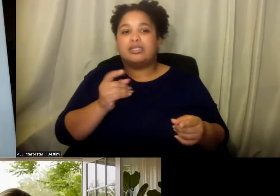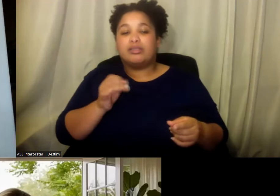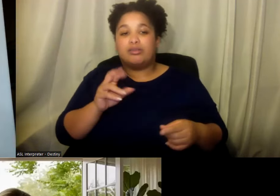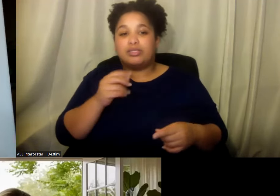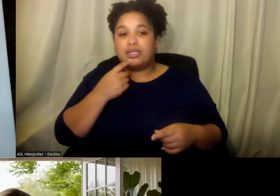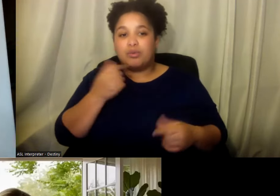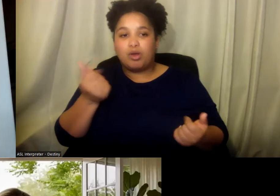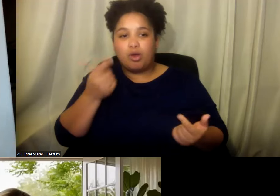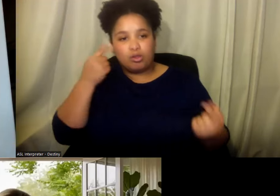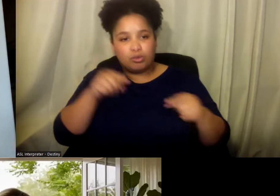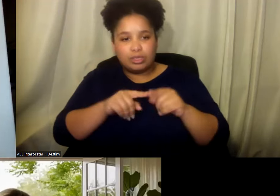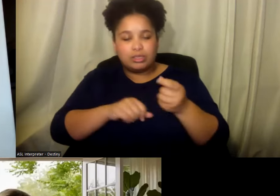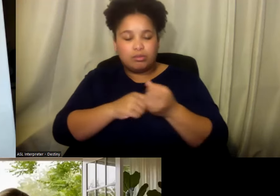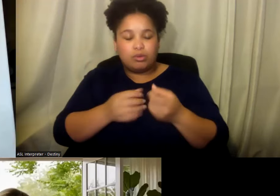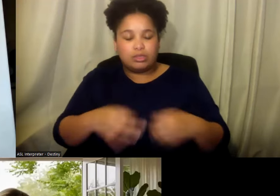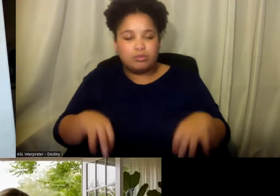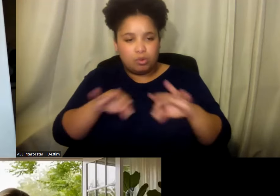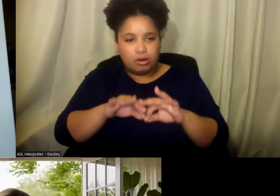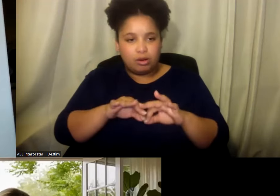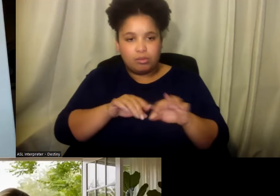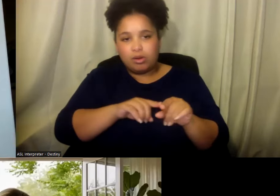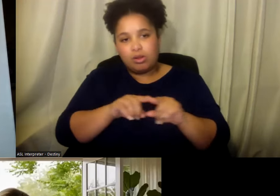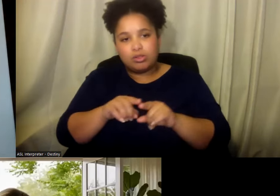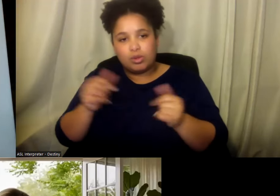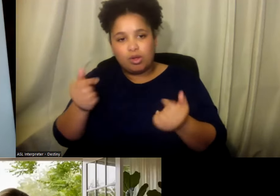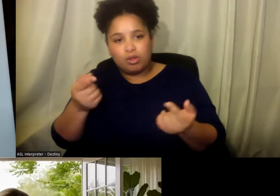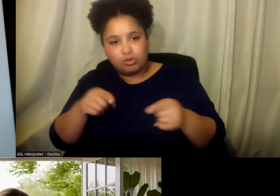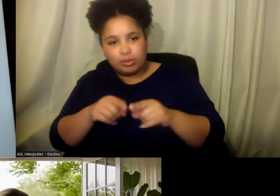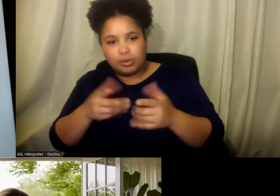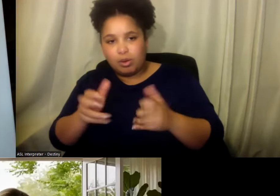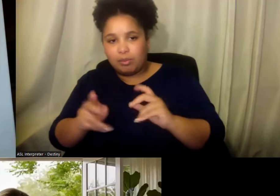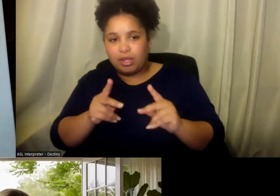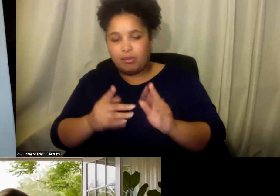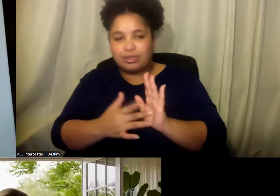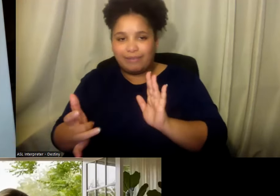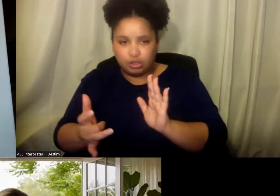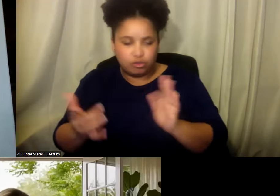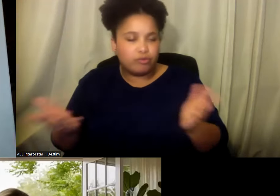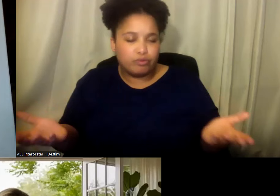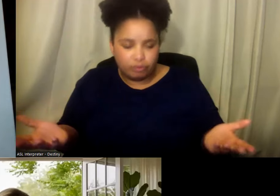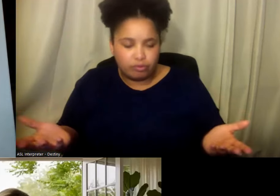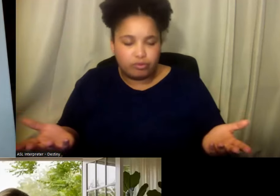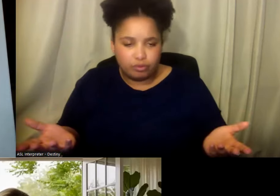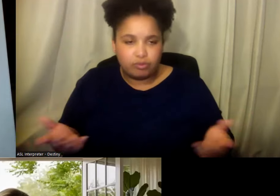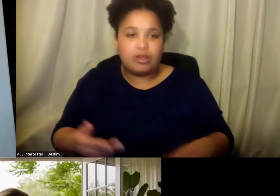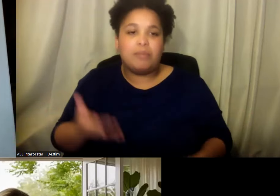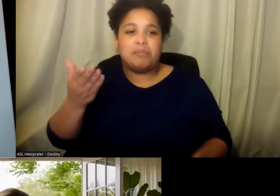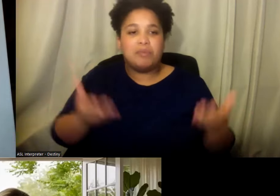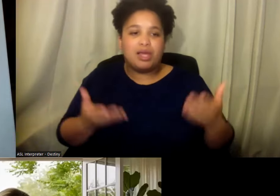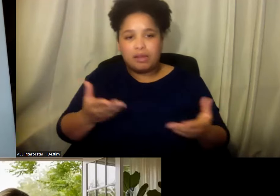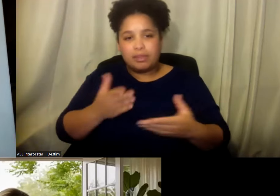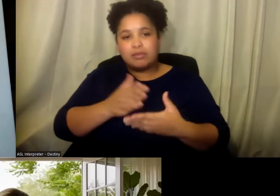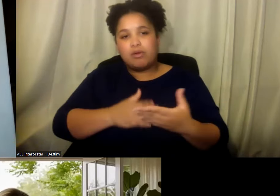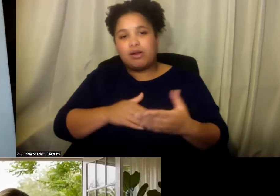all agree support's important, and we also all agree that we don't want people taken advantage of, and that maybe a component